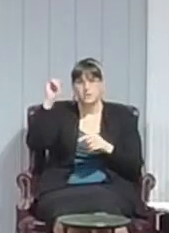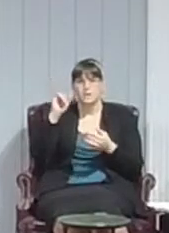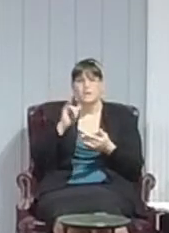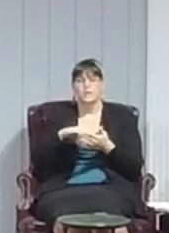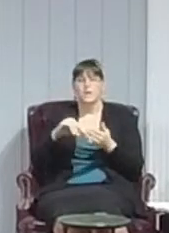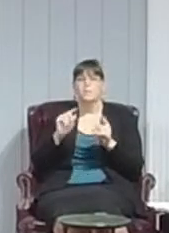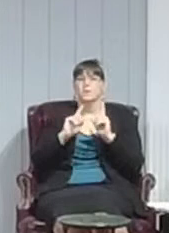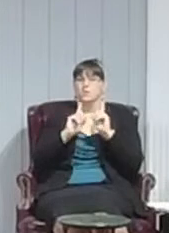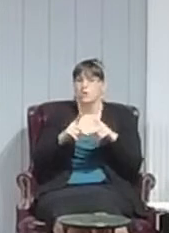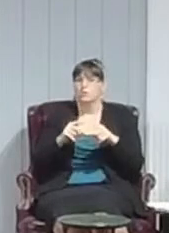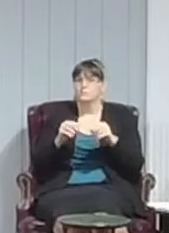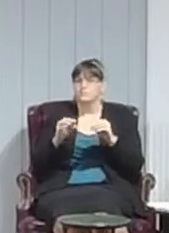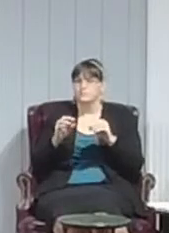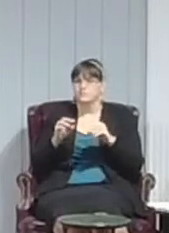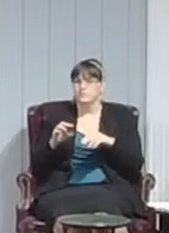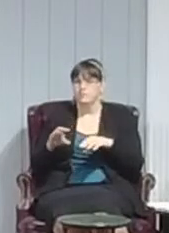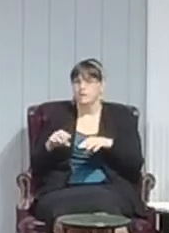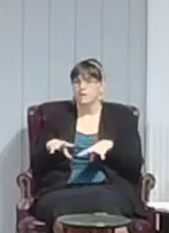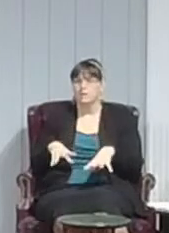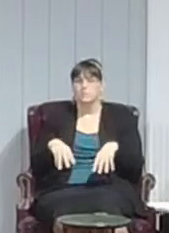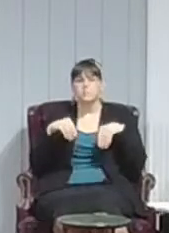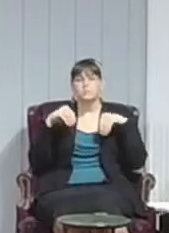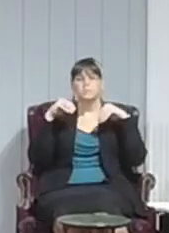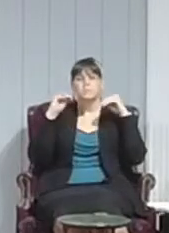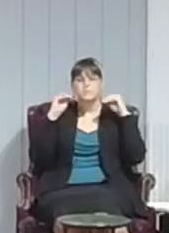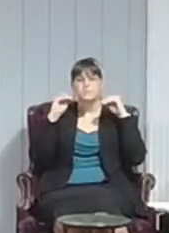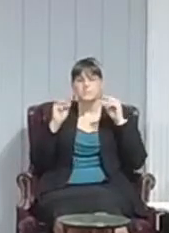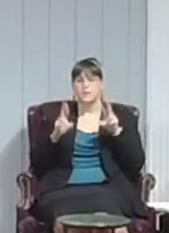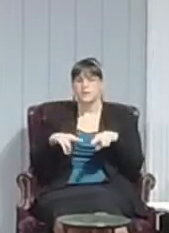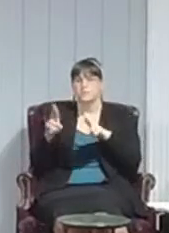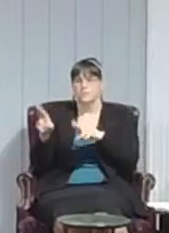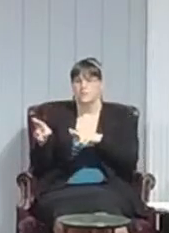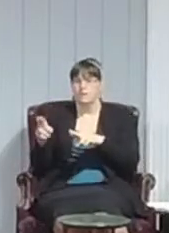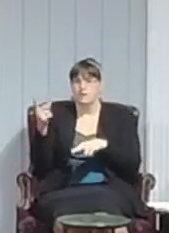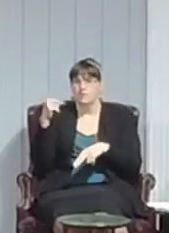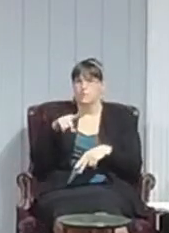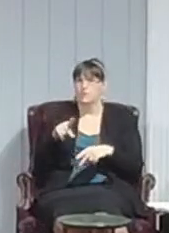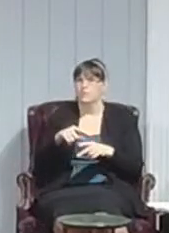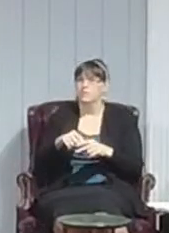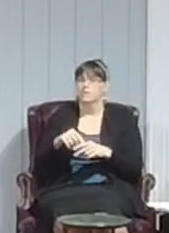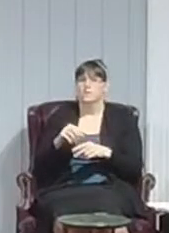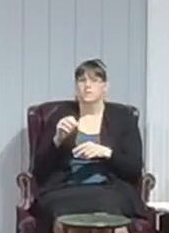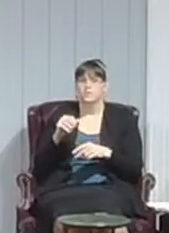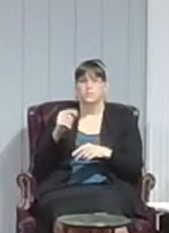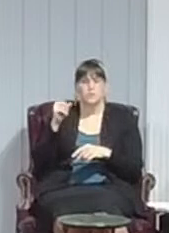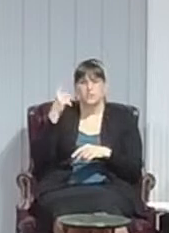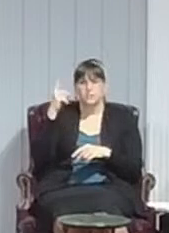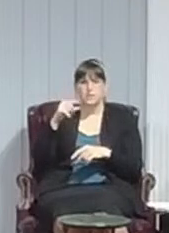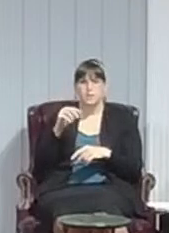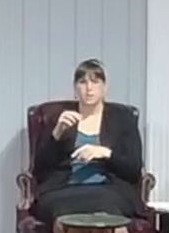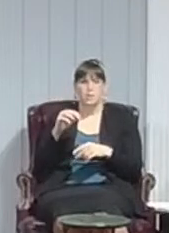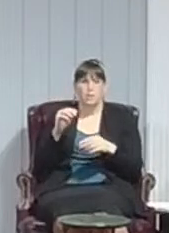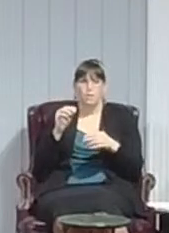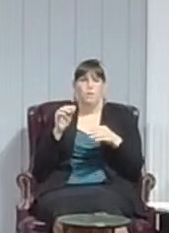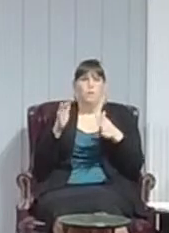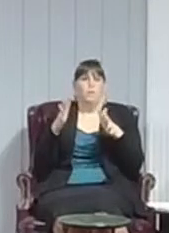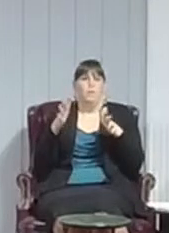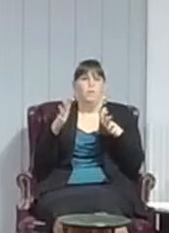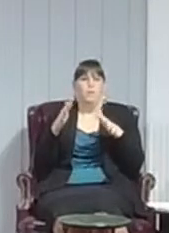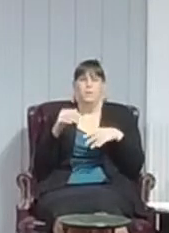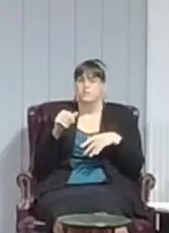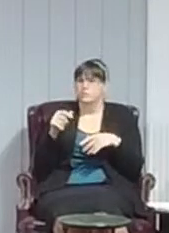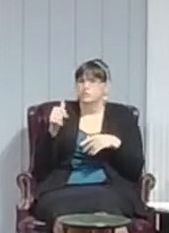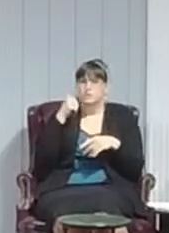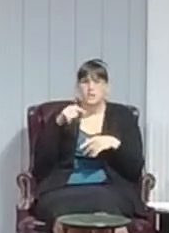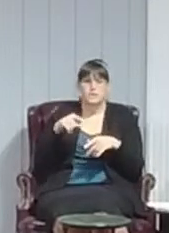going to go prepare your bed for you." Is that something that's nothing to be concerned about. It's not like, "Oh no, she's never coming back. What am I going to do? You know, she's going to be